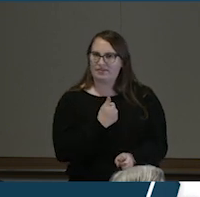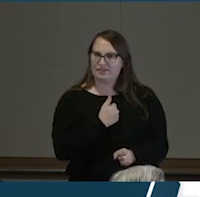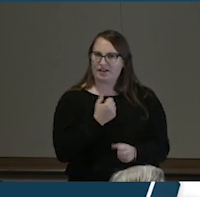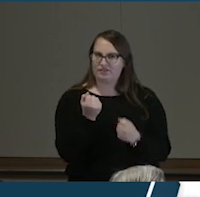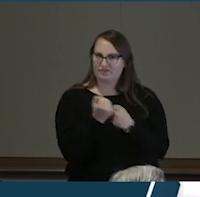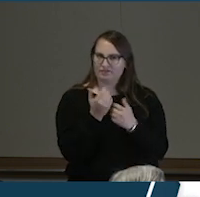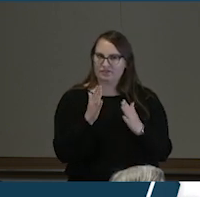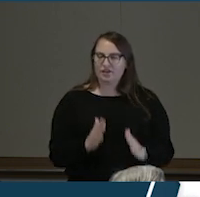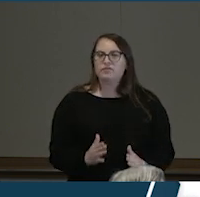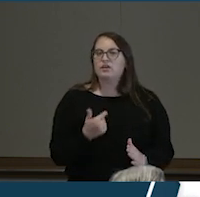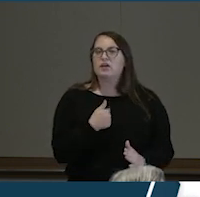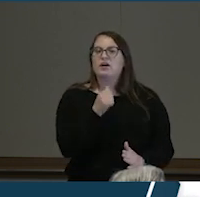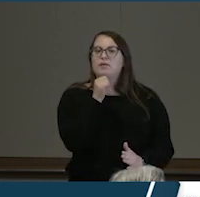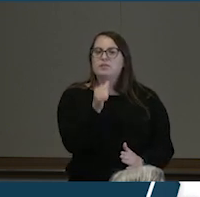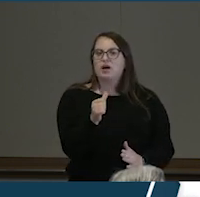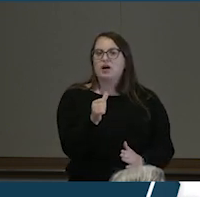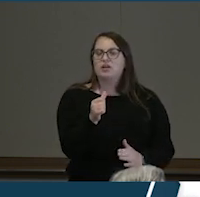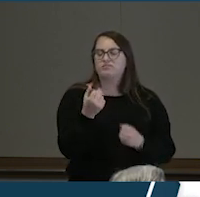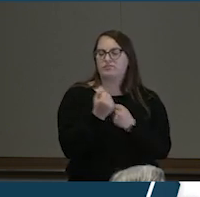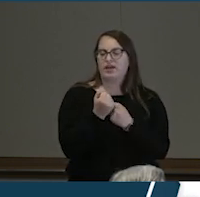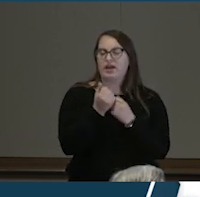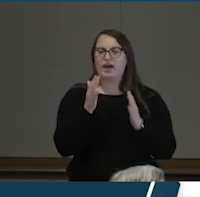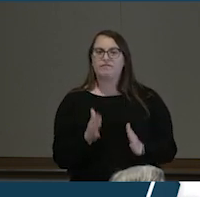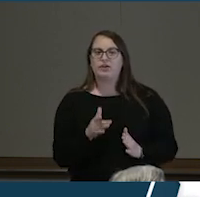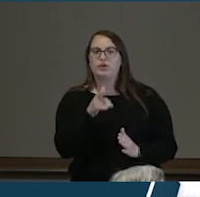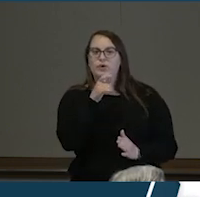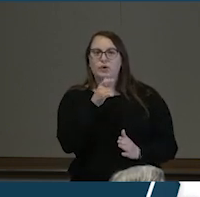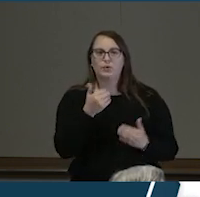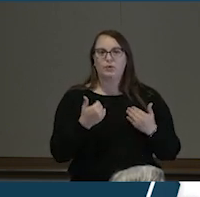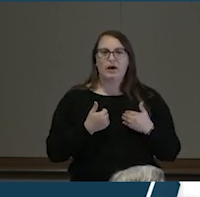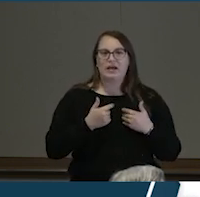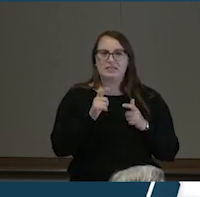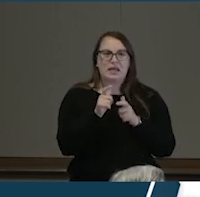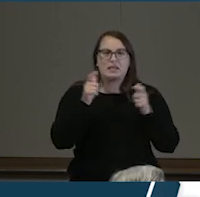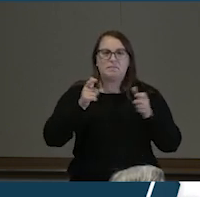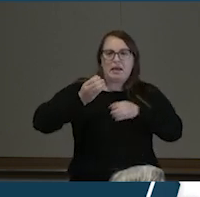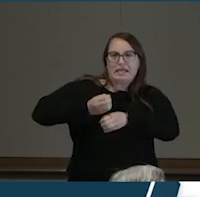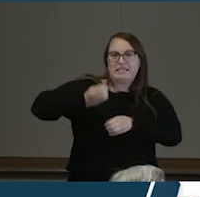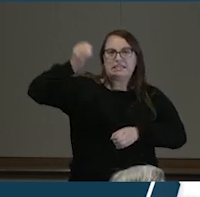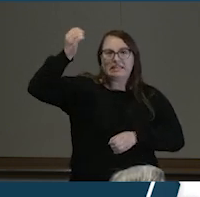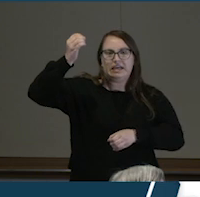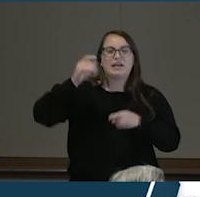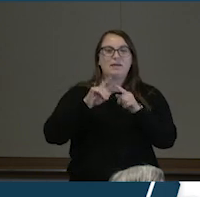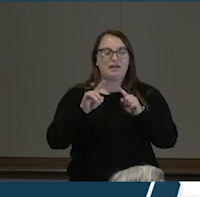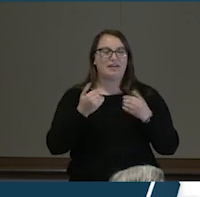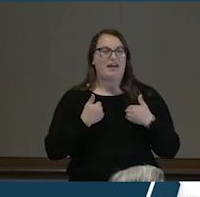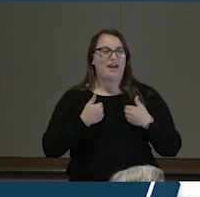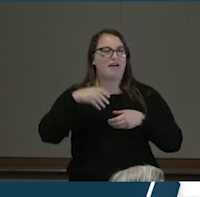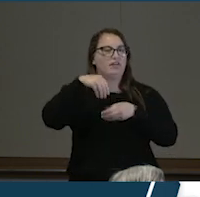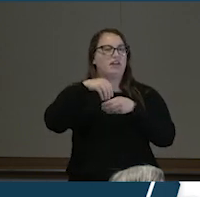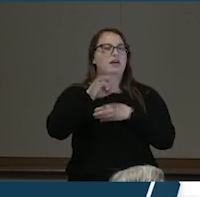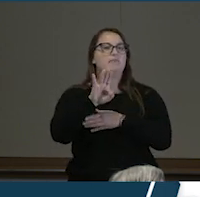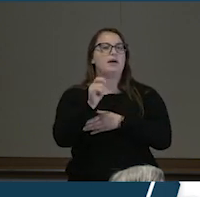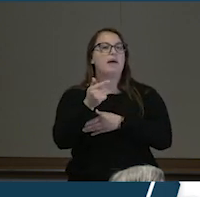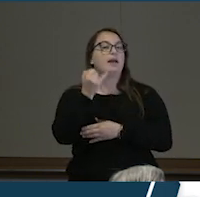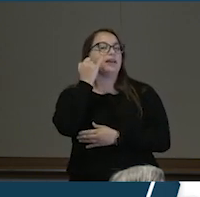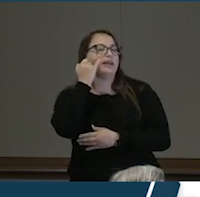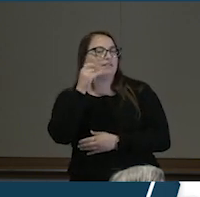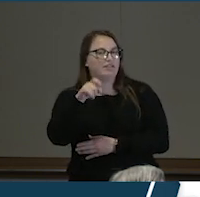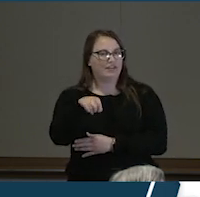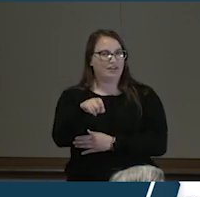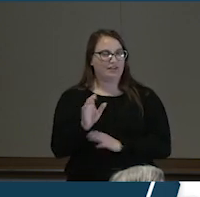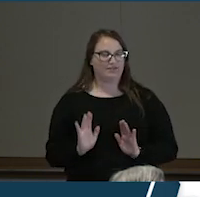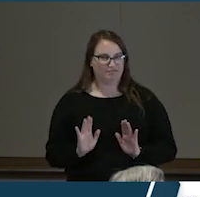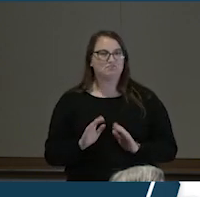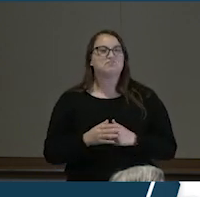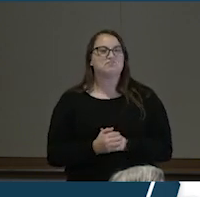the advocate, I'm not the advocate who carries the big stick here. I have the stick in my bag. So if I need to pull the stick out, I will